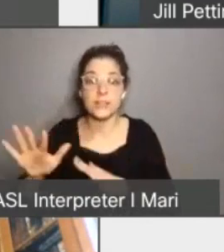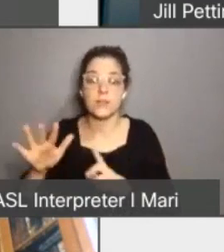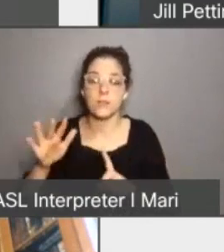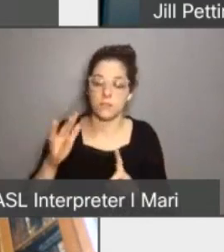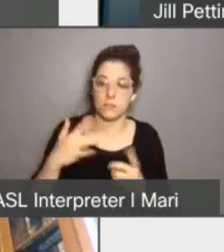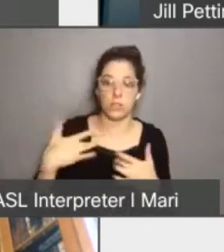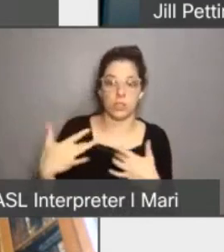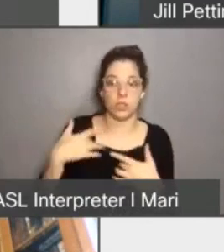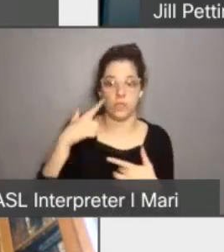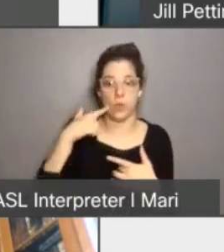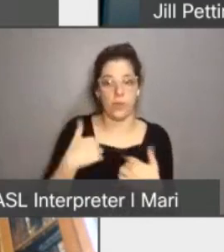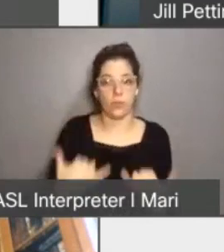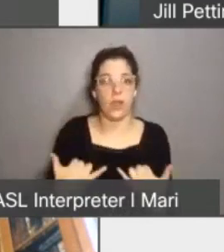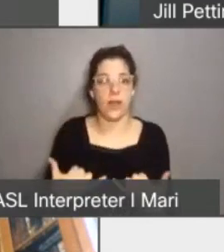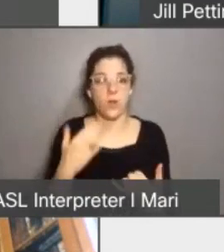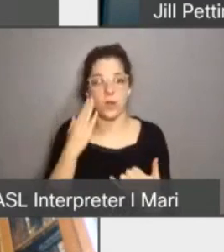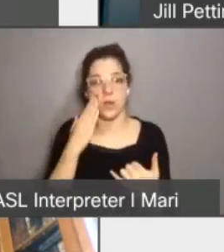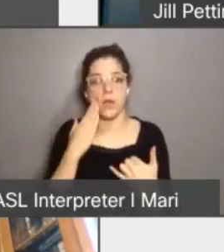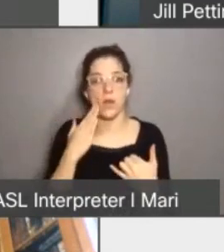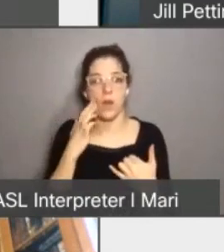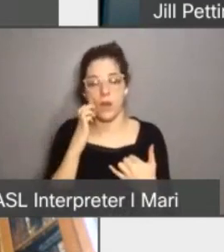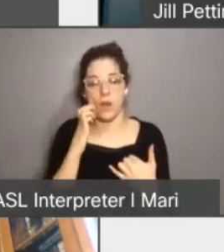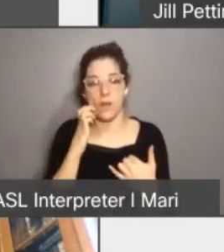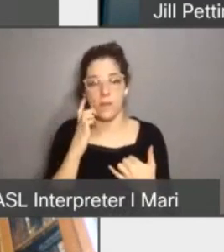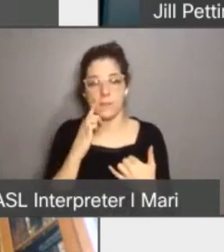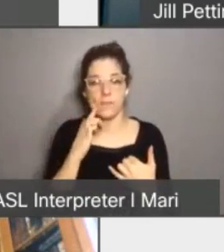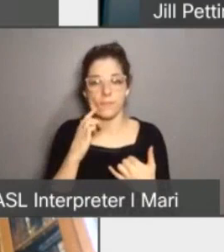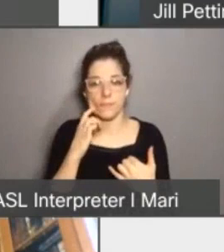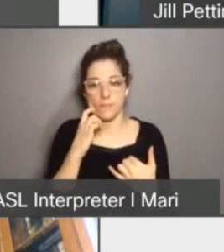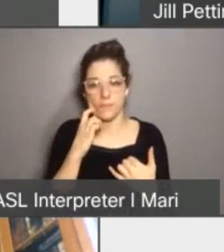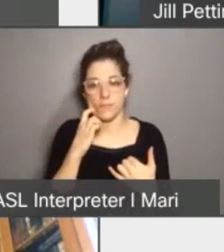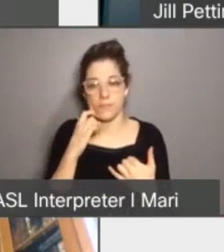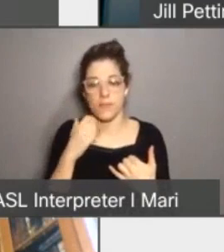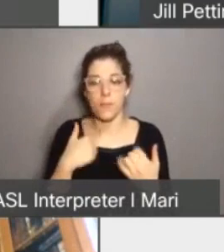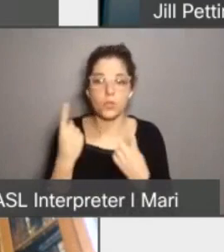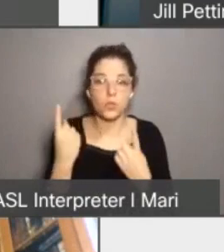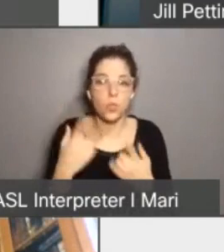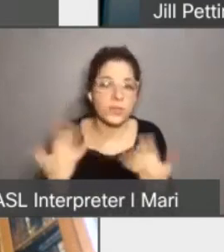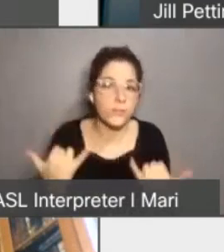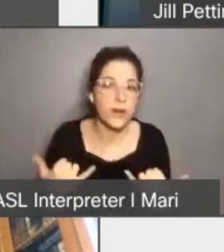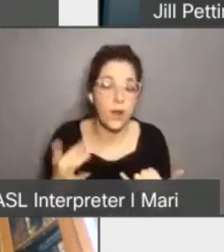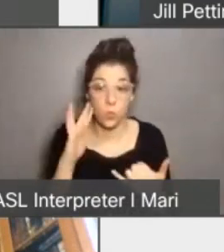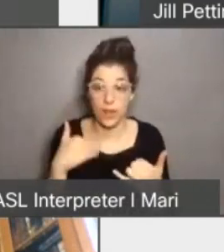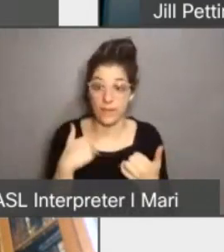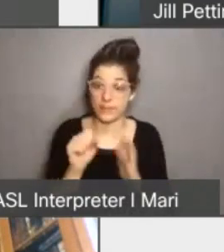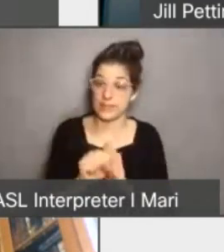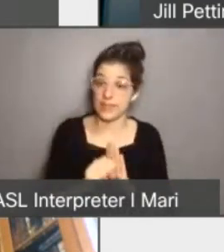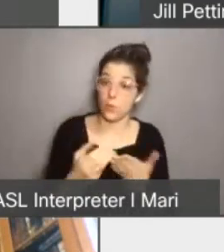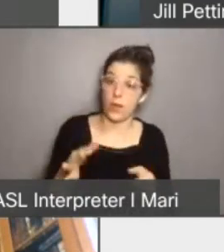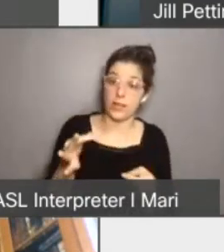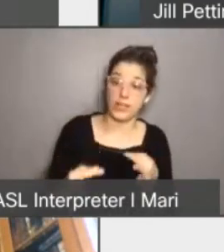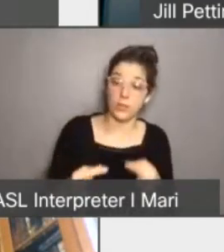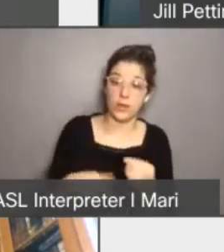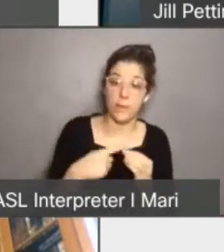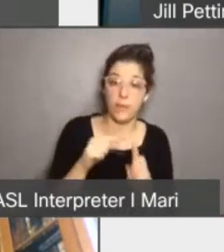great concern right now. And I'm kind of wondering, where we're at right now. Are we going to have a statewide hearing on this?